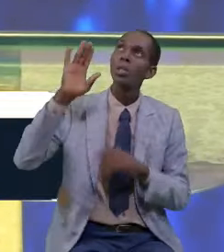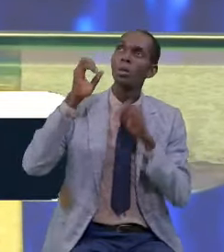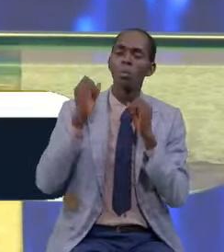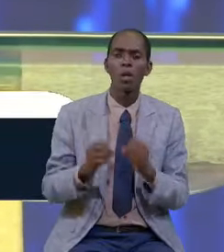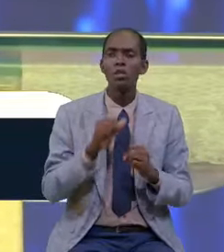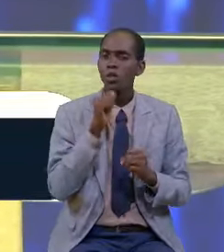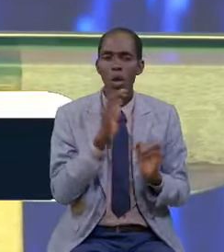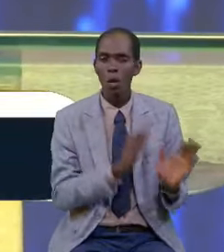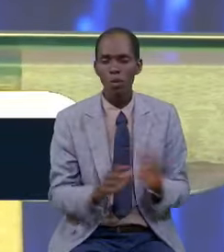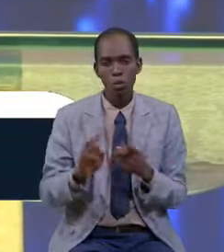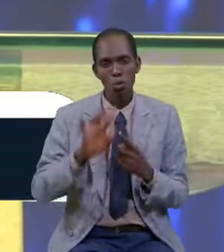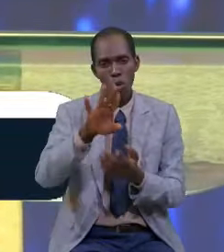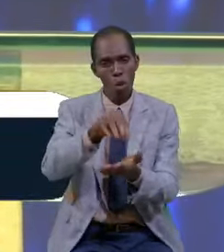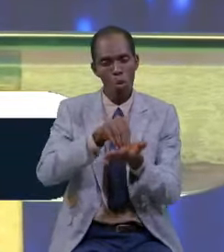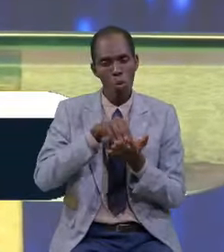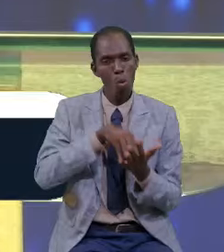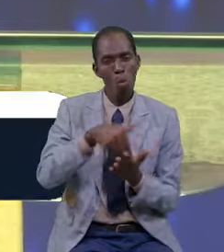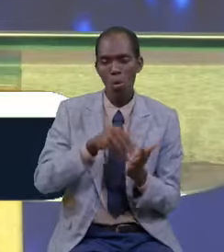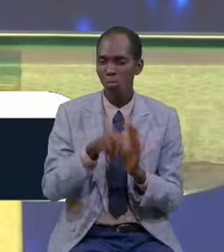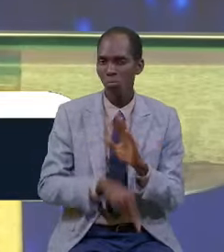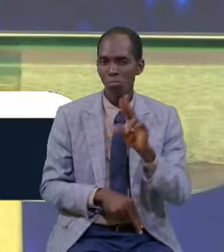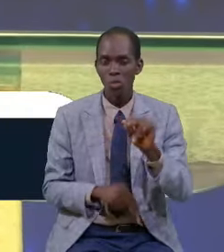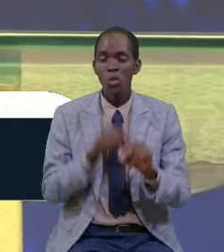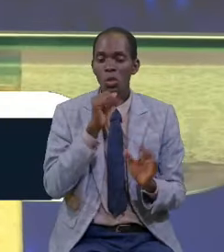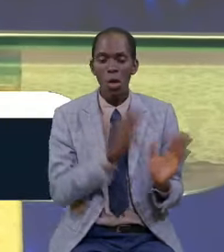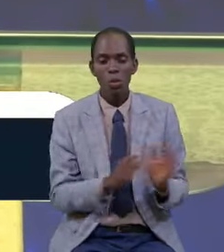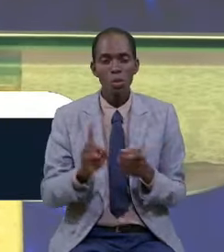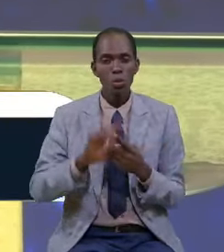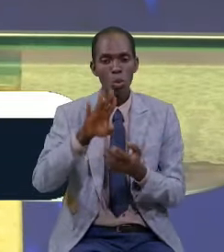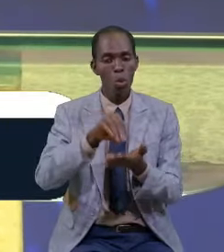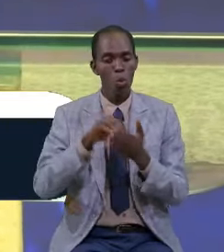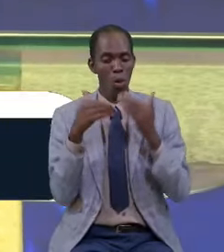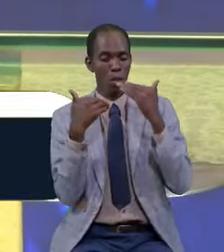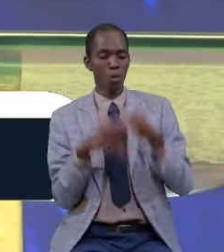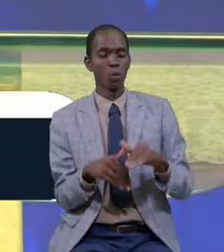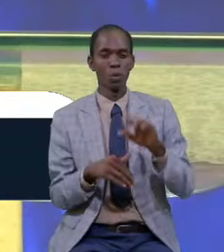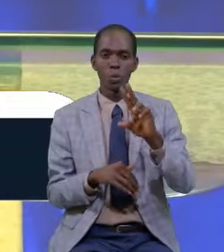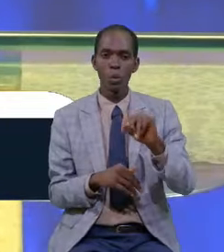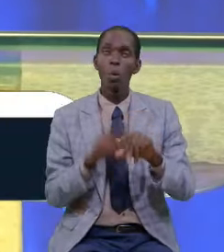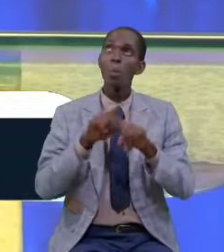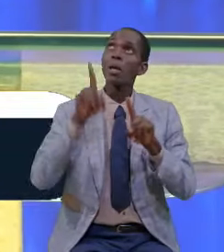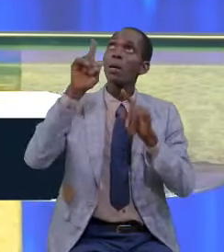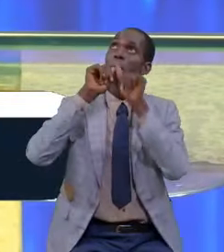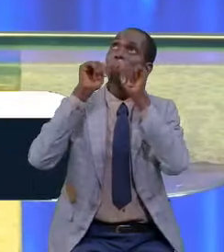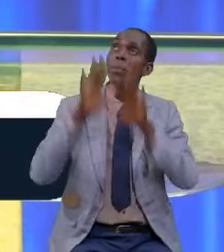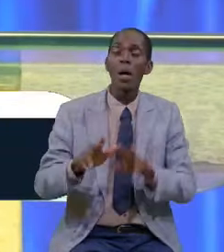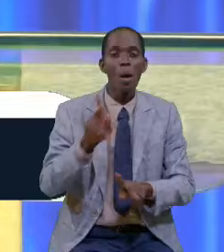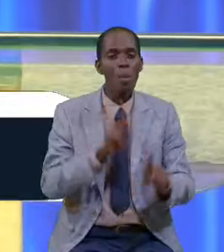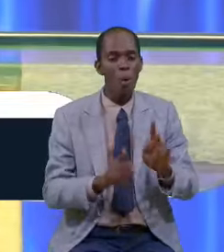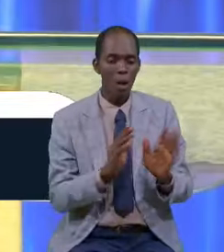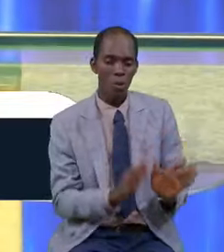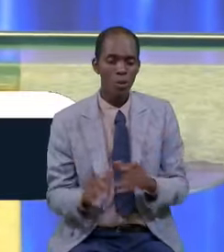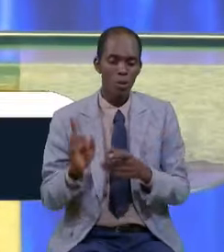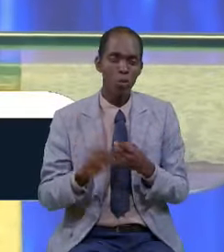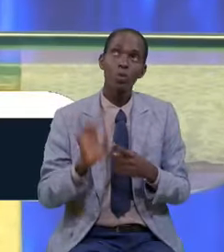own weakness, not according to your own limitation, but he blesses people according to the divine power he